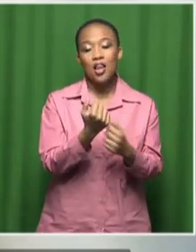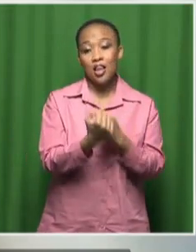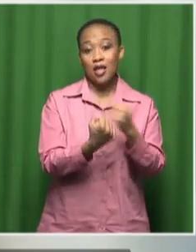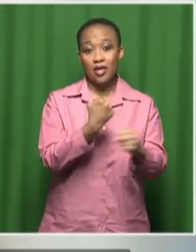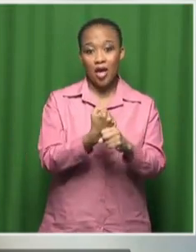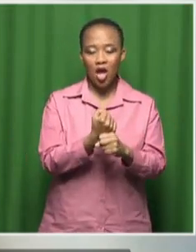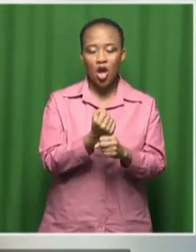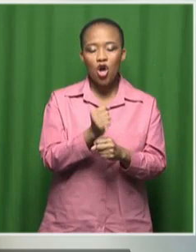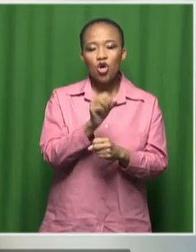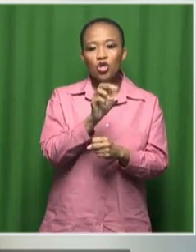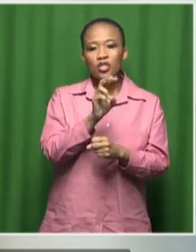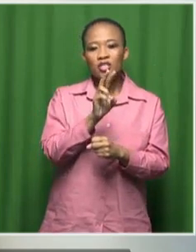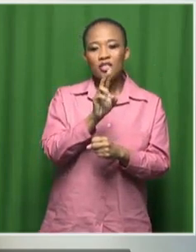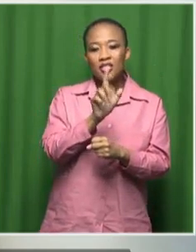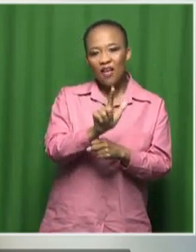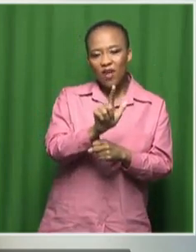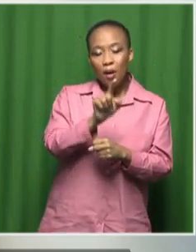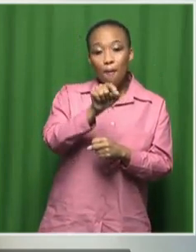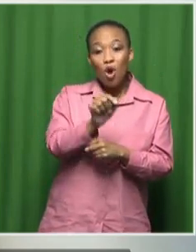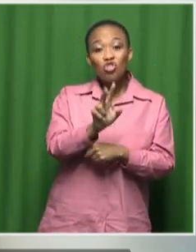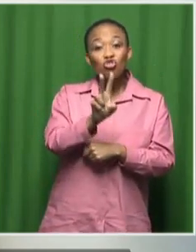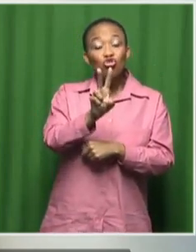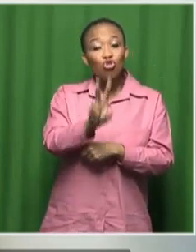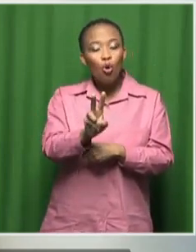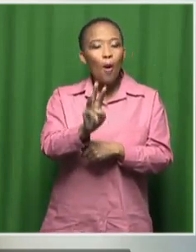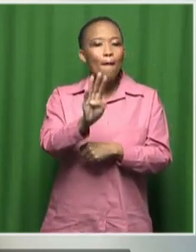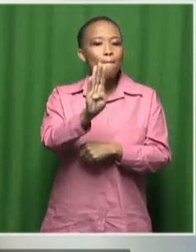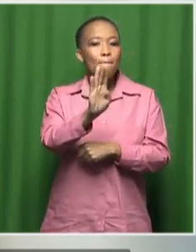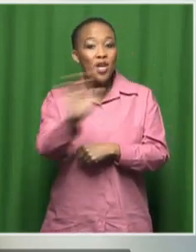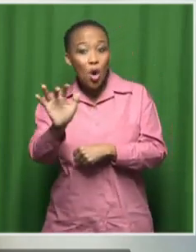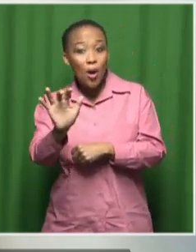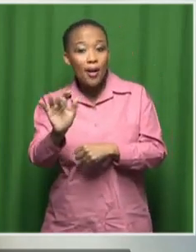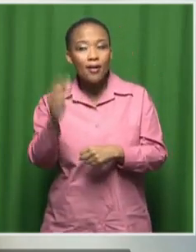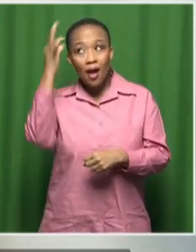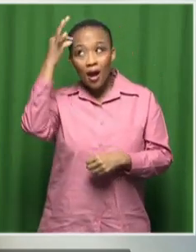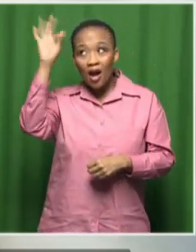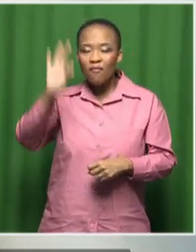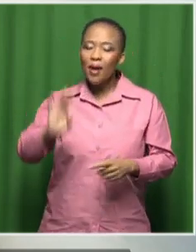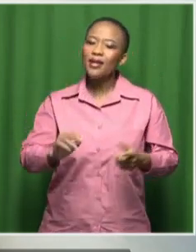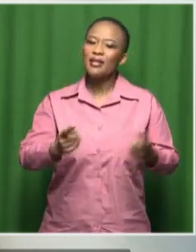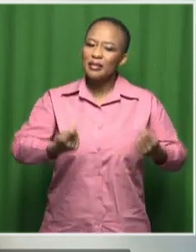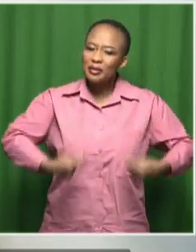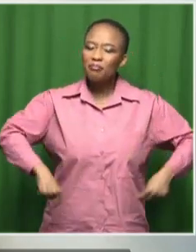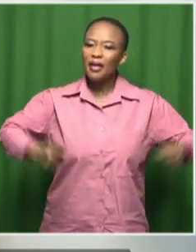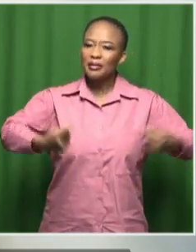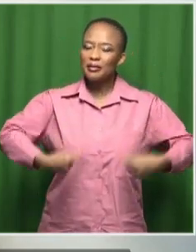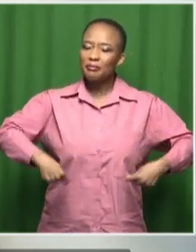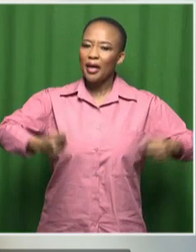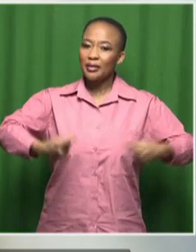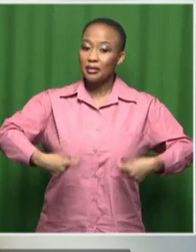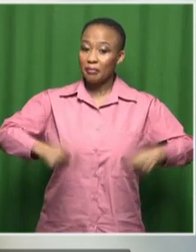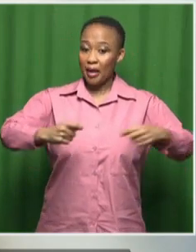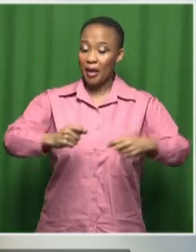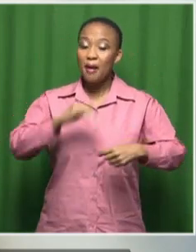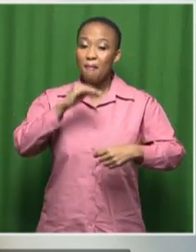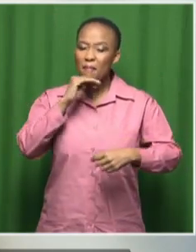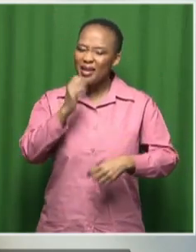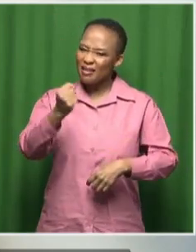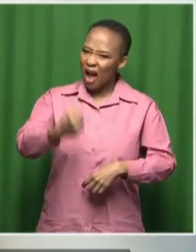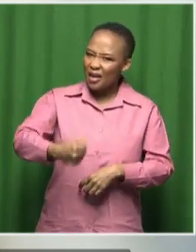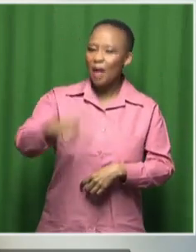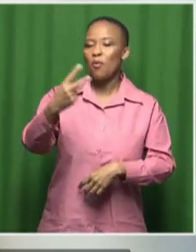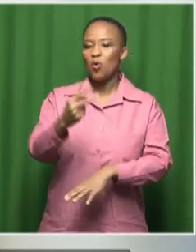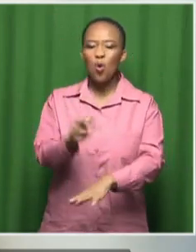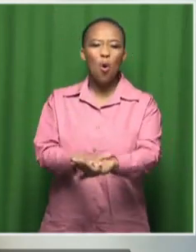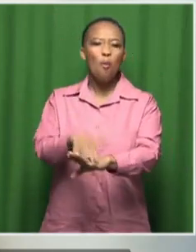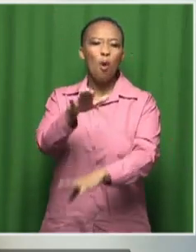billion on this incentive, which was almost double what they had spent in the previous year.